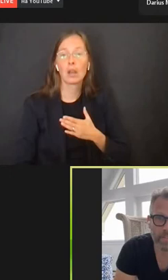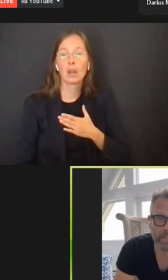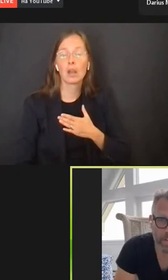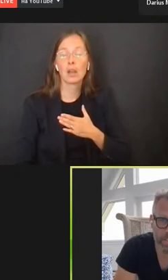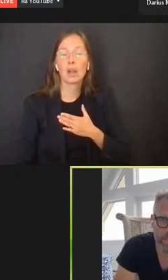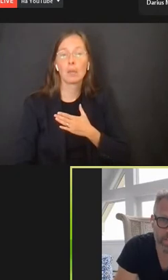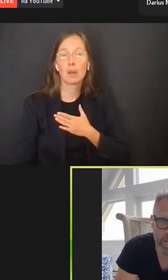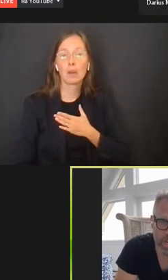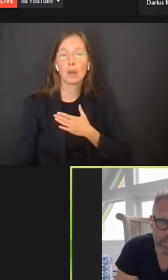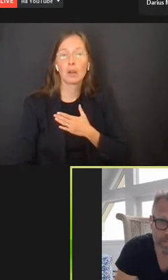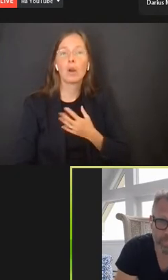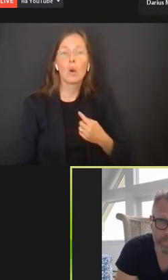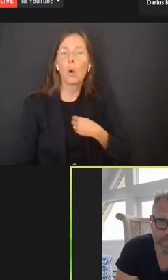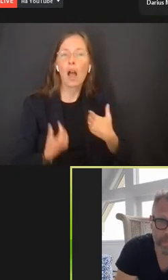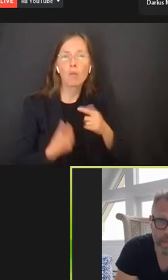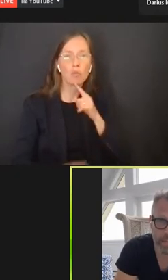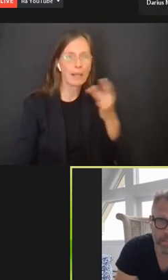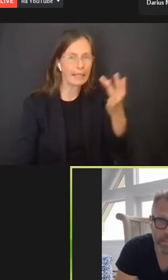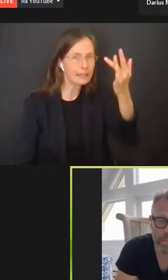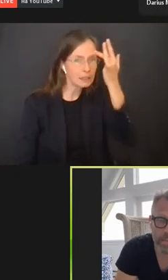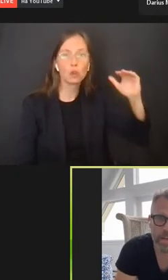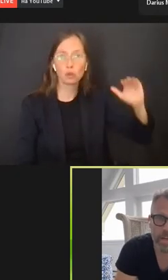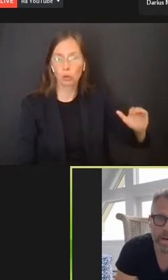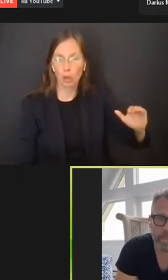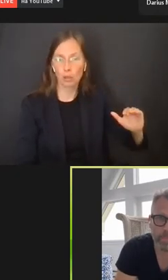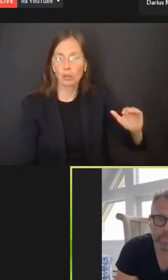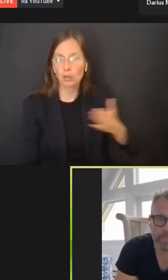I have a very sick child. And